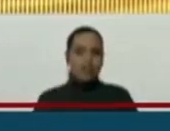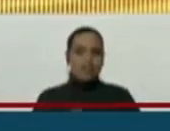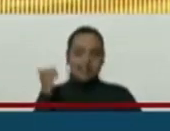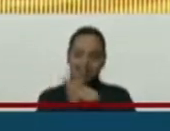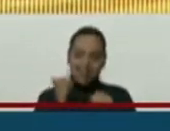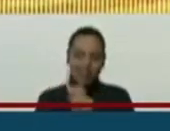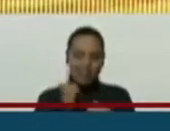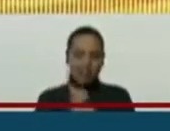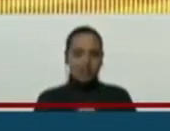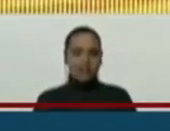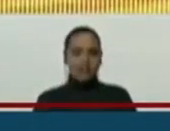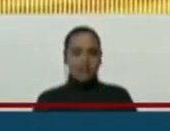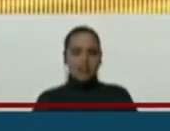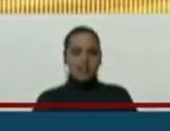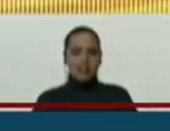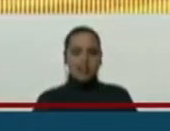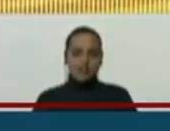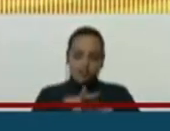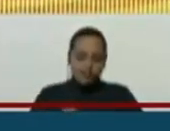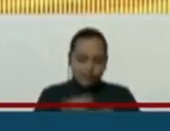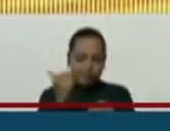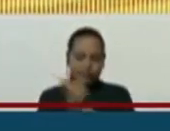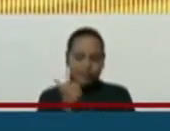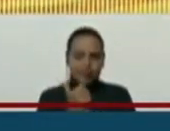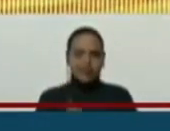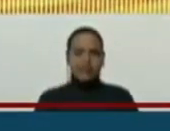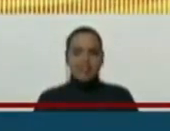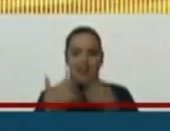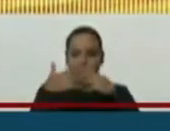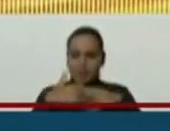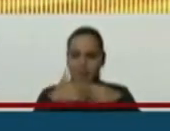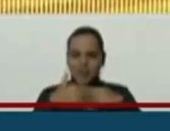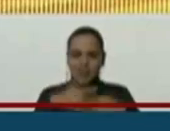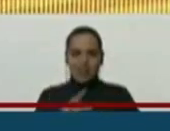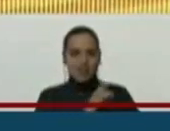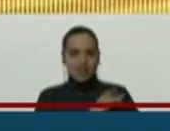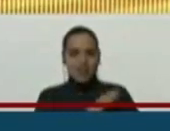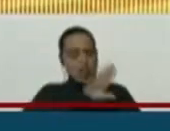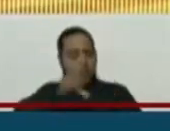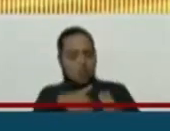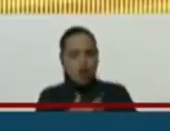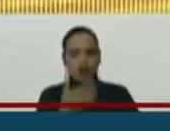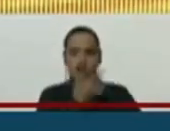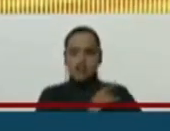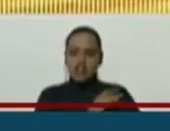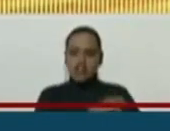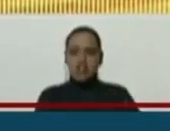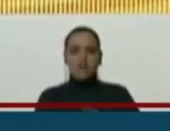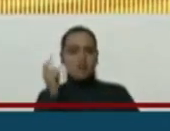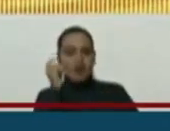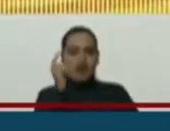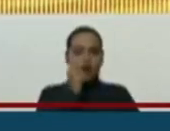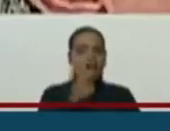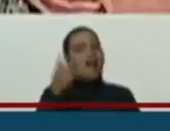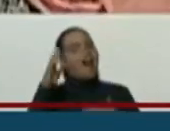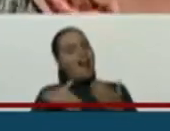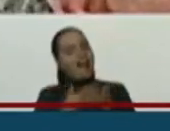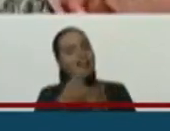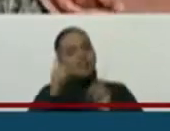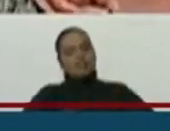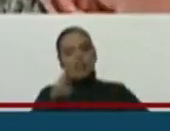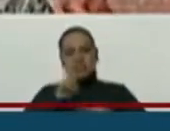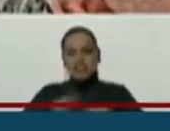workers, of all Chile, even of children. Chile has said enough, and they will not stop until they